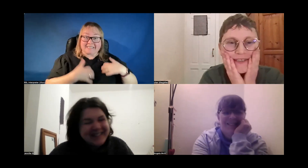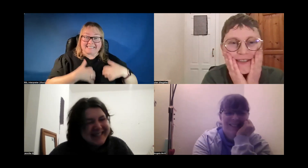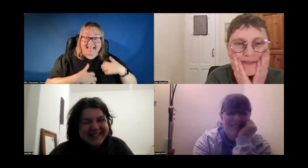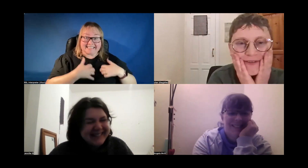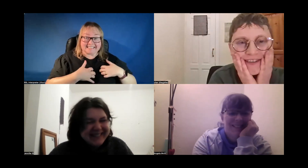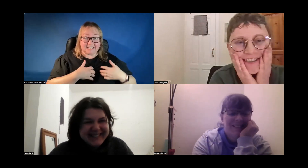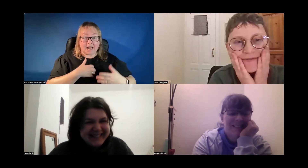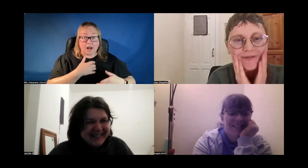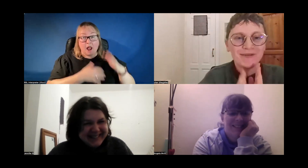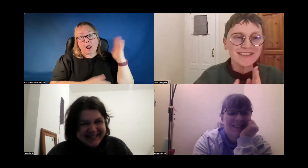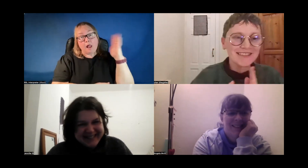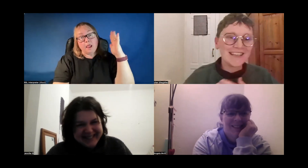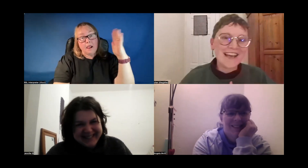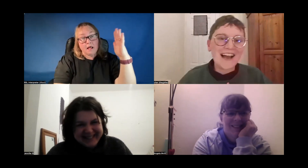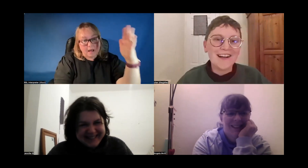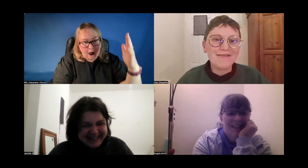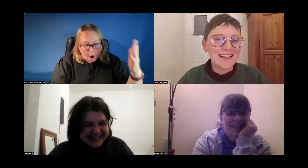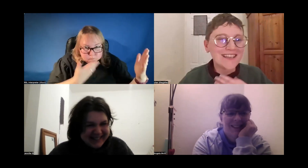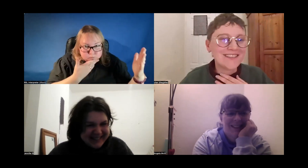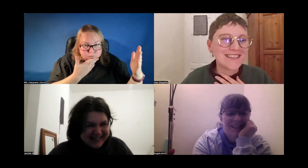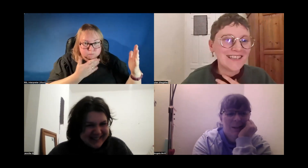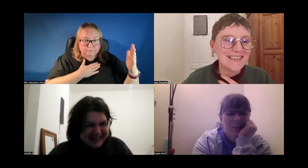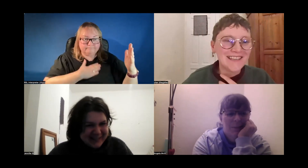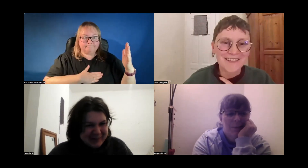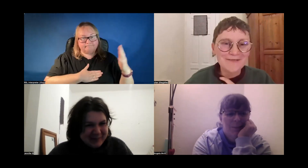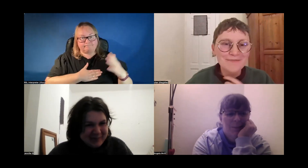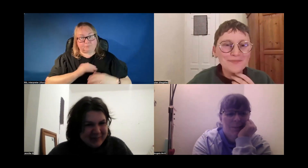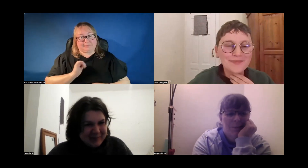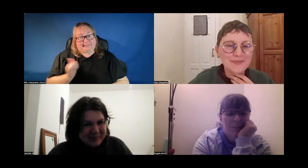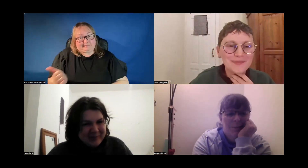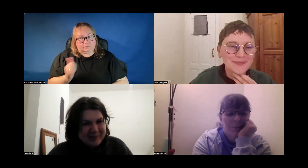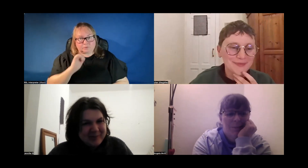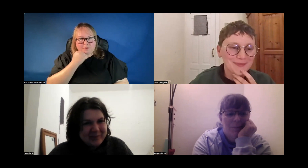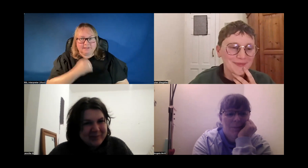will hear from Jennifer eventually, I promise. Let's go to Nico.